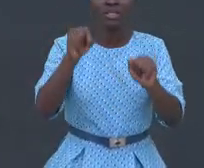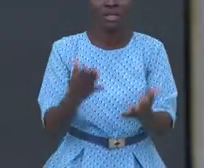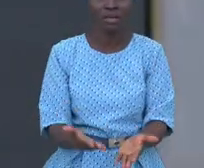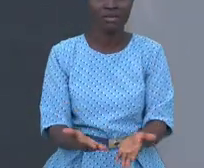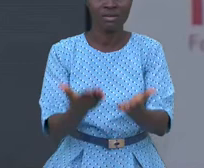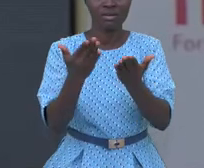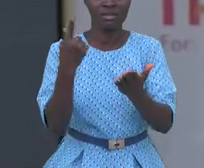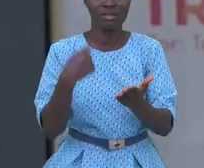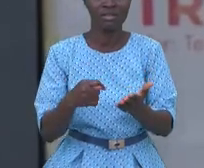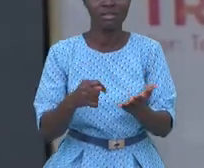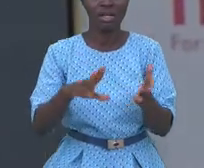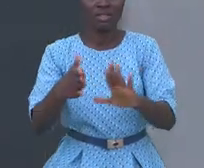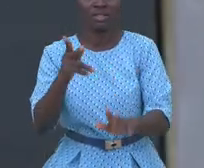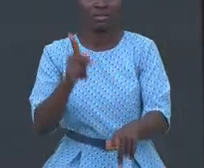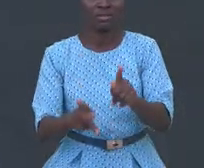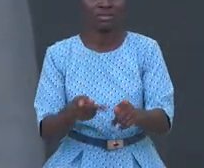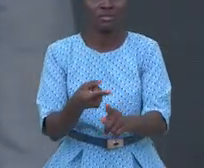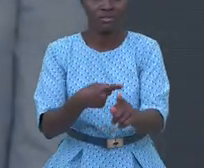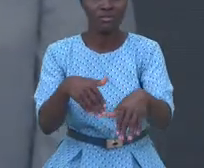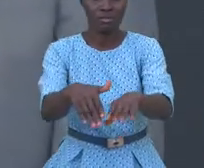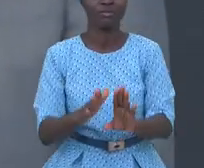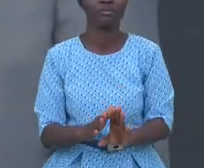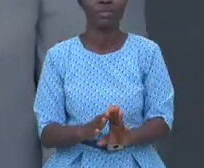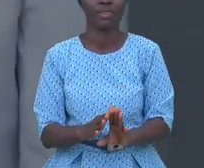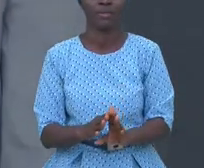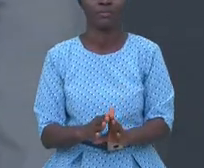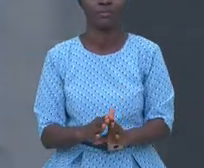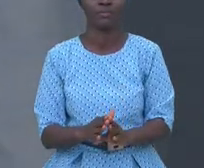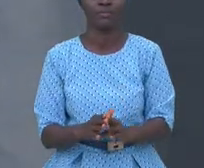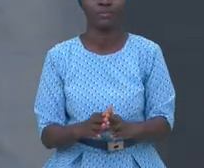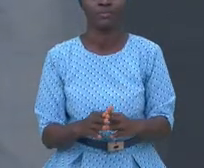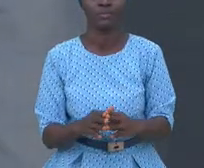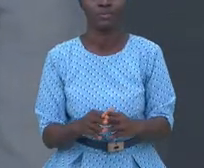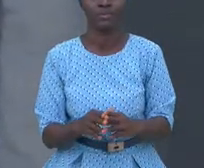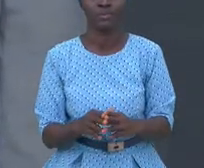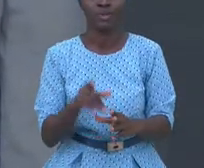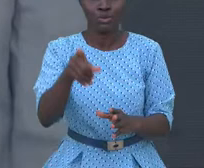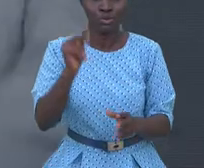is recognized and seen in you.